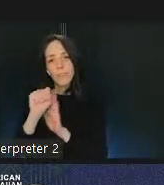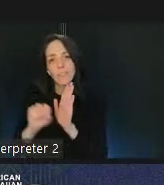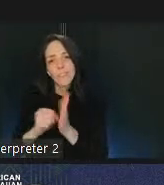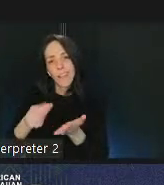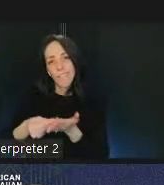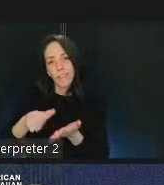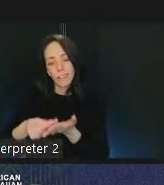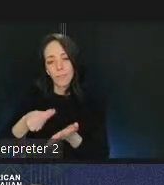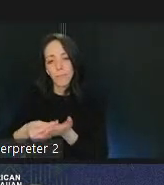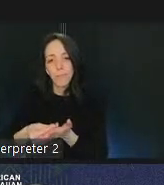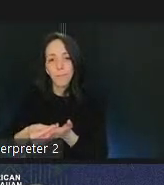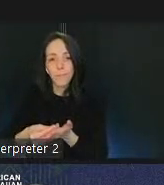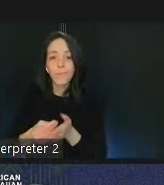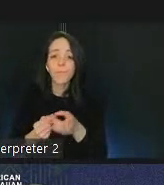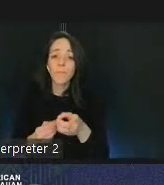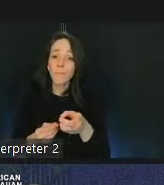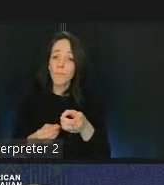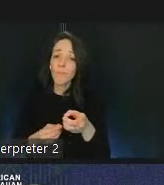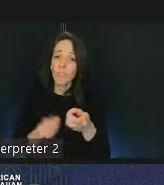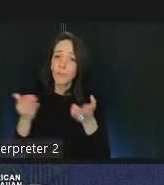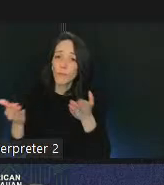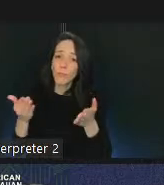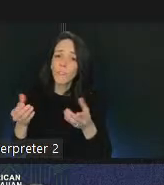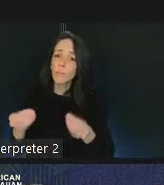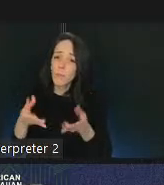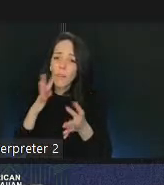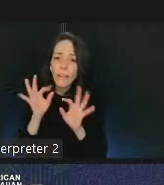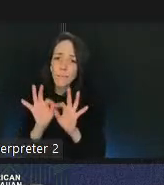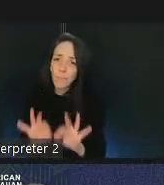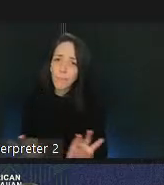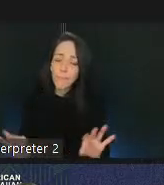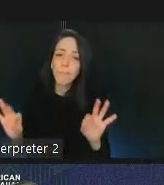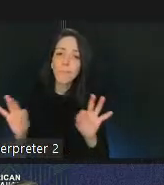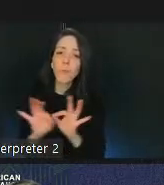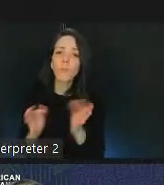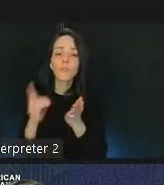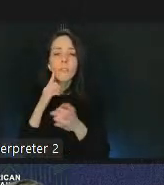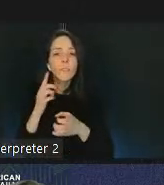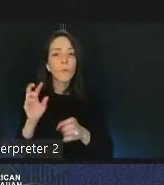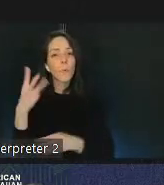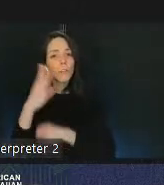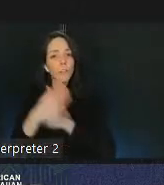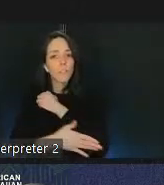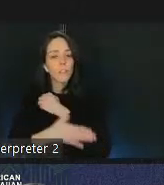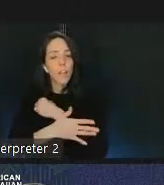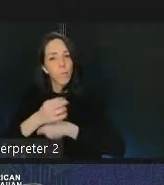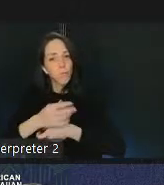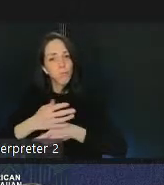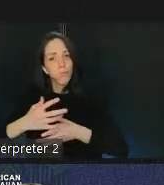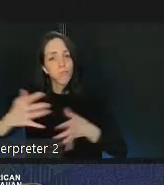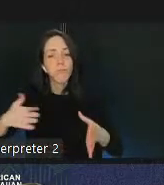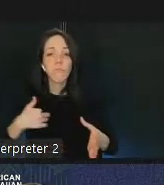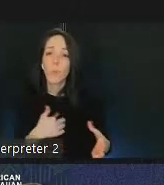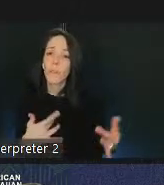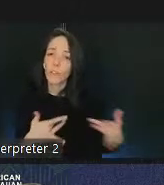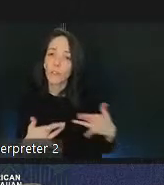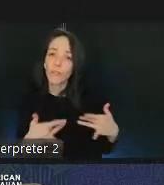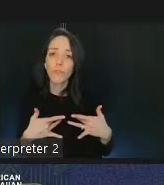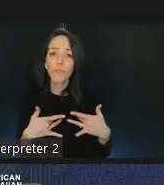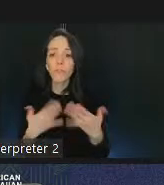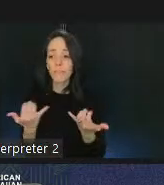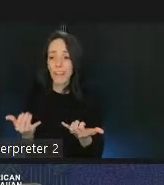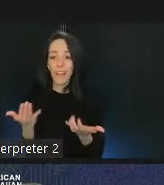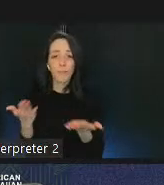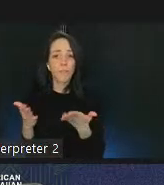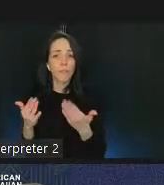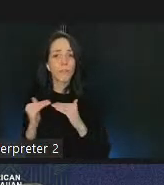Conciliation provides critical services to a growing Washington County, and there is concern that the current service level will not continue without an increase in state